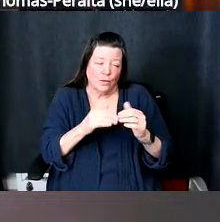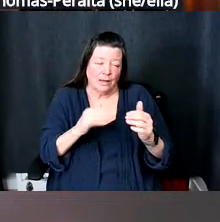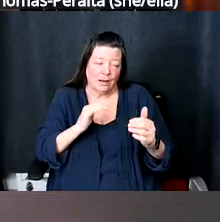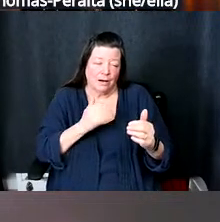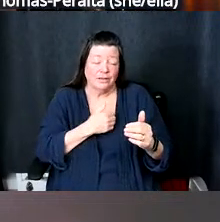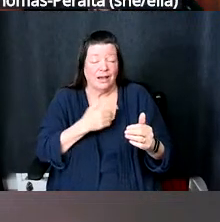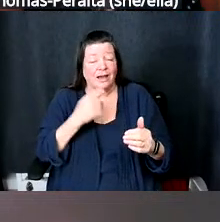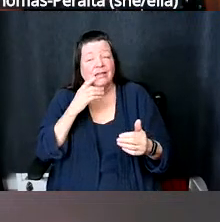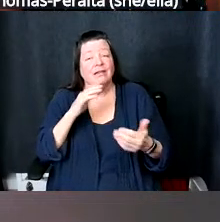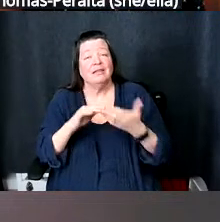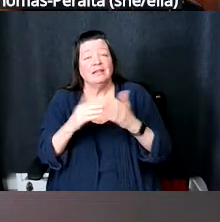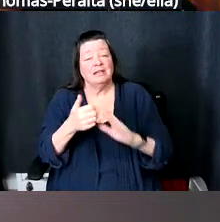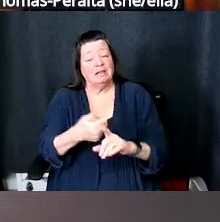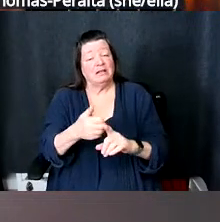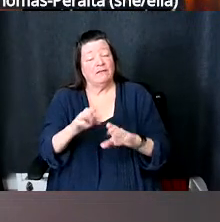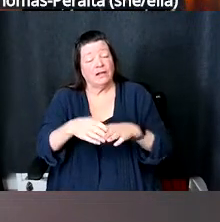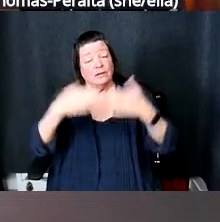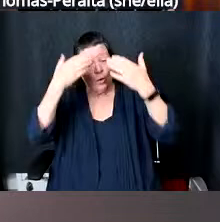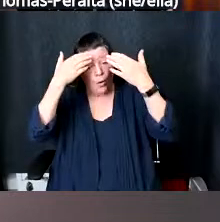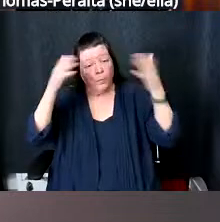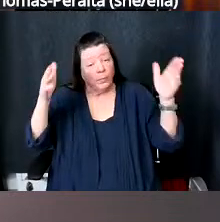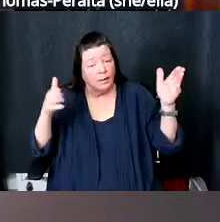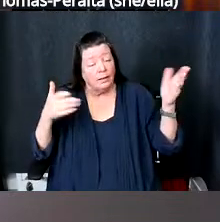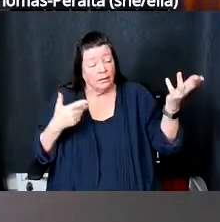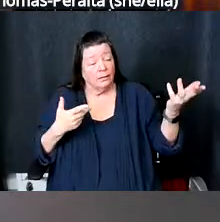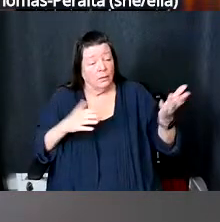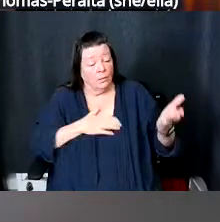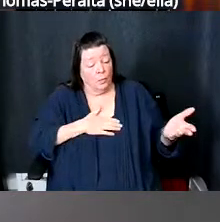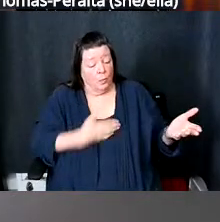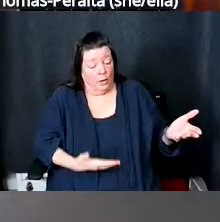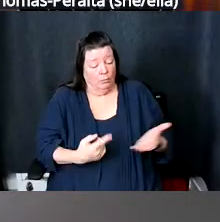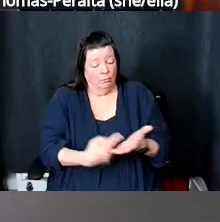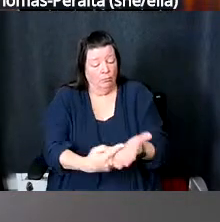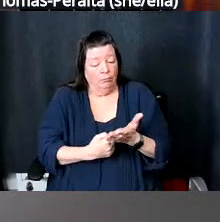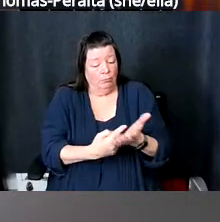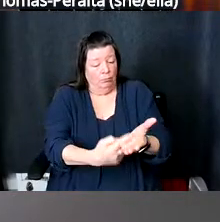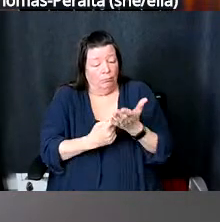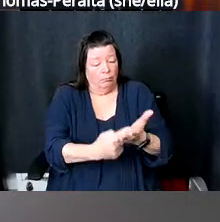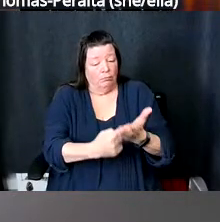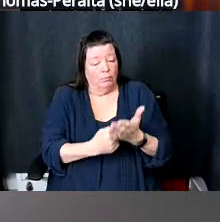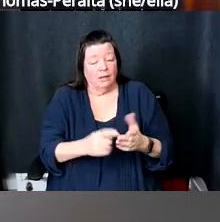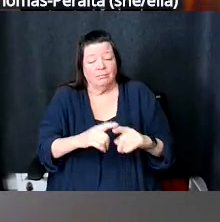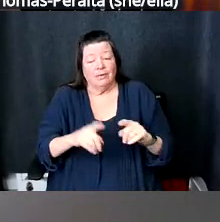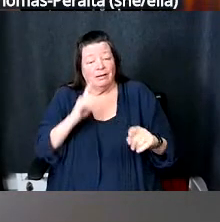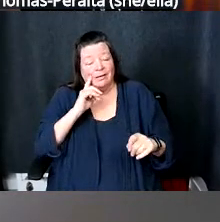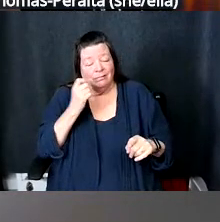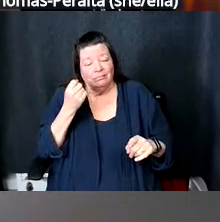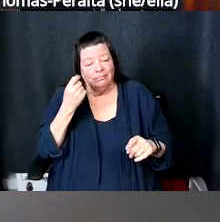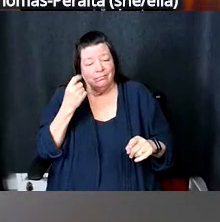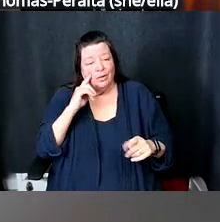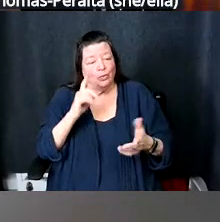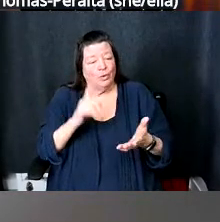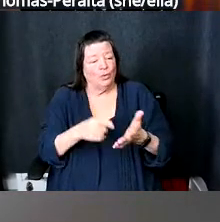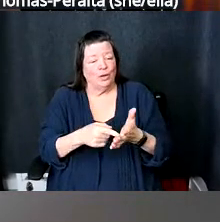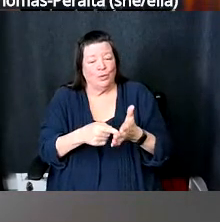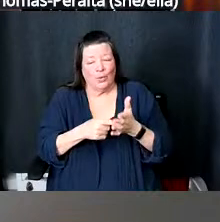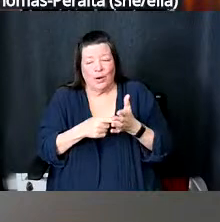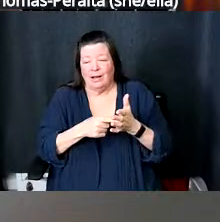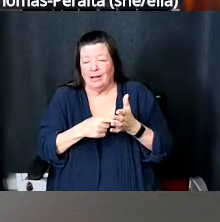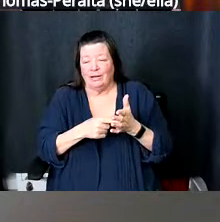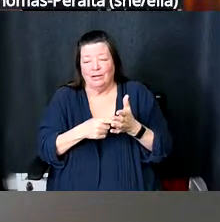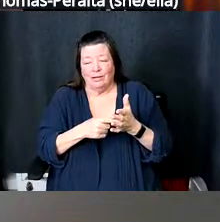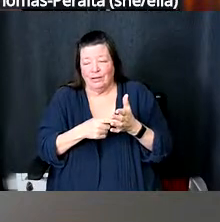open to having those conversations, but I think that it would require, you know, agencies that aren't in the room right